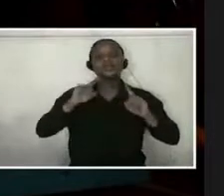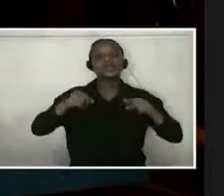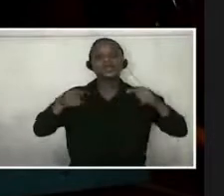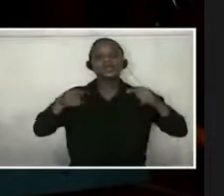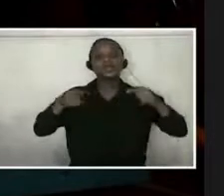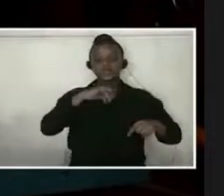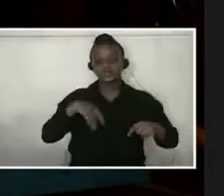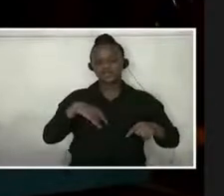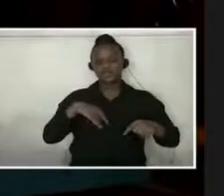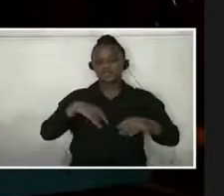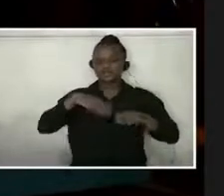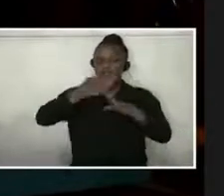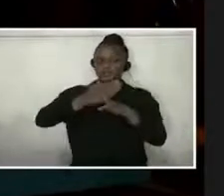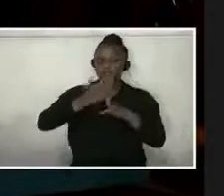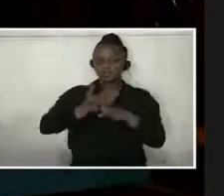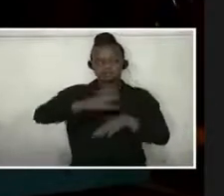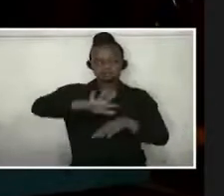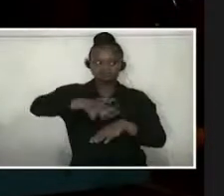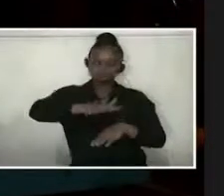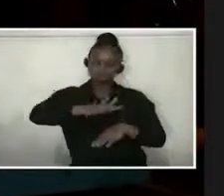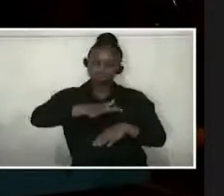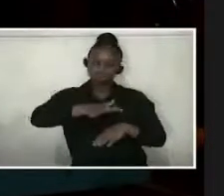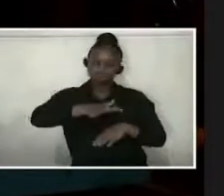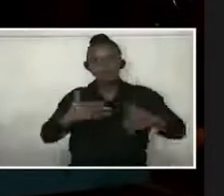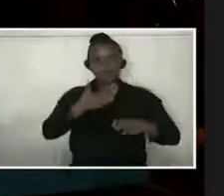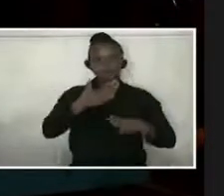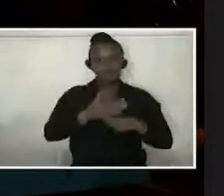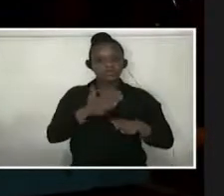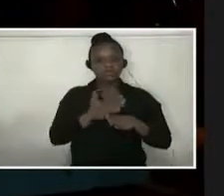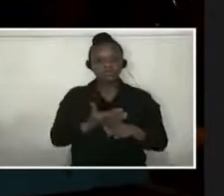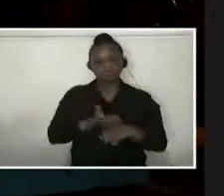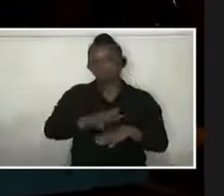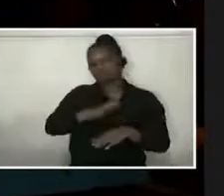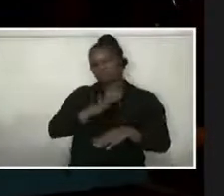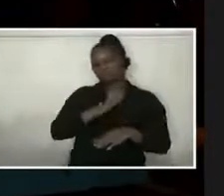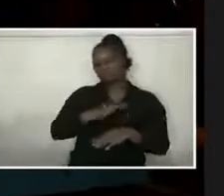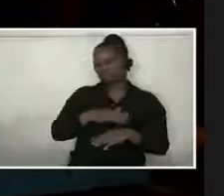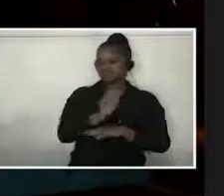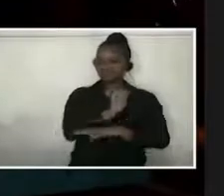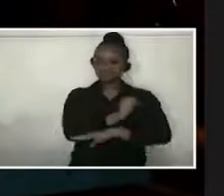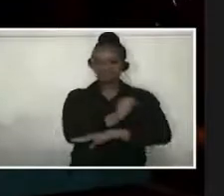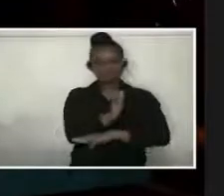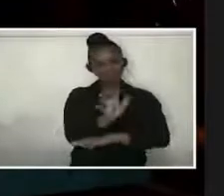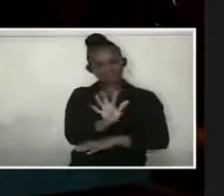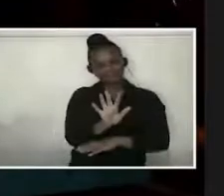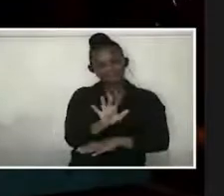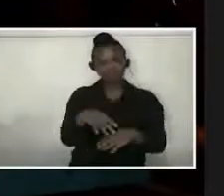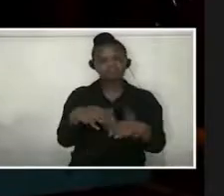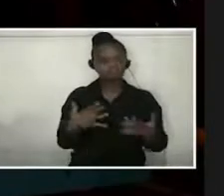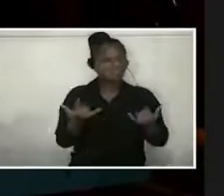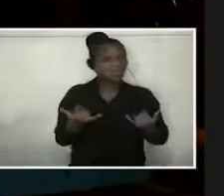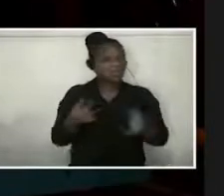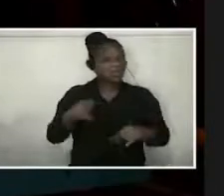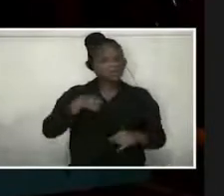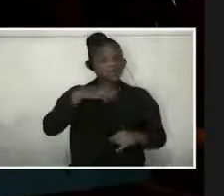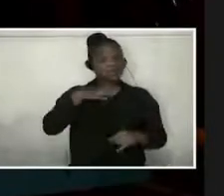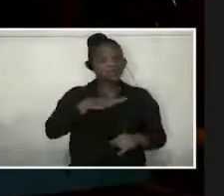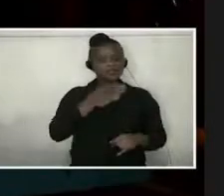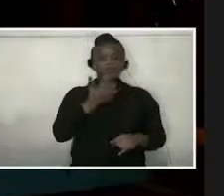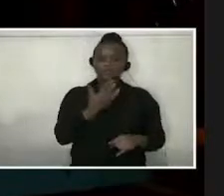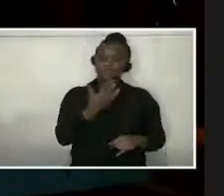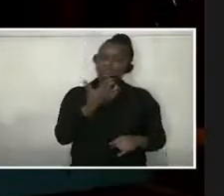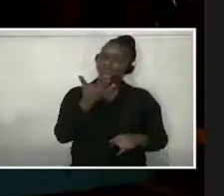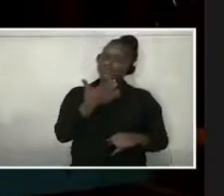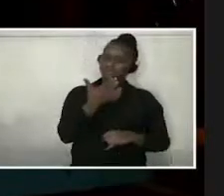maladministration. So in those words, I want to thank all the honorable members for the time you took to do